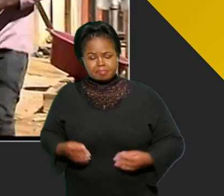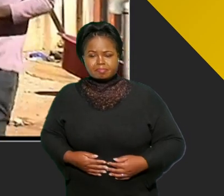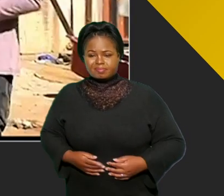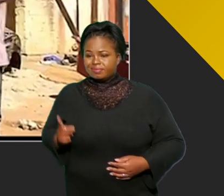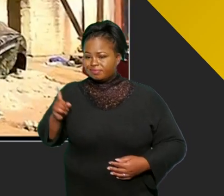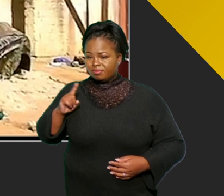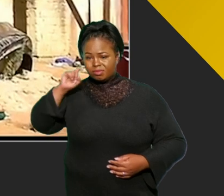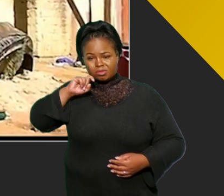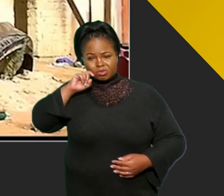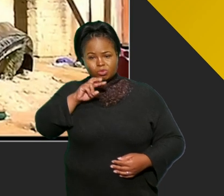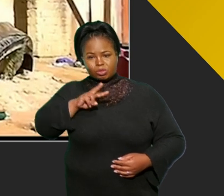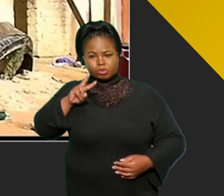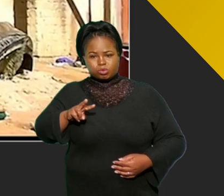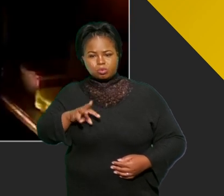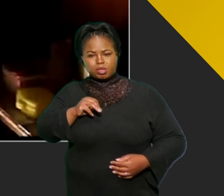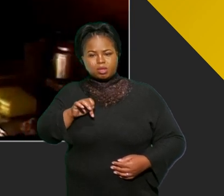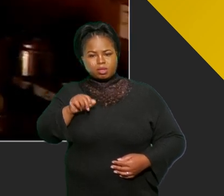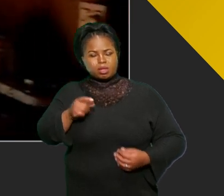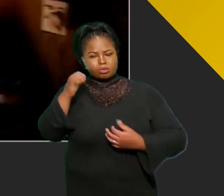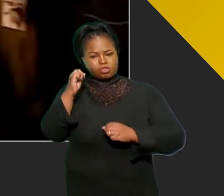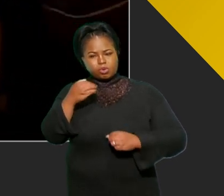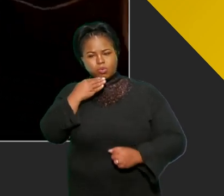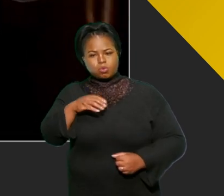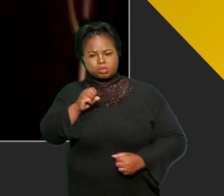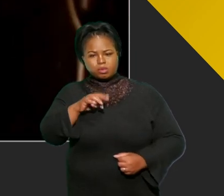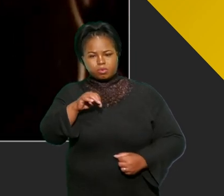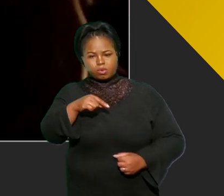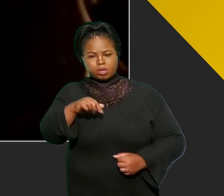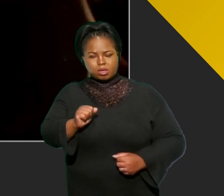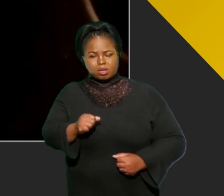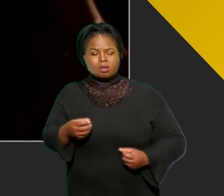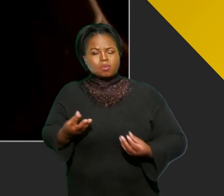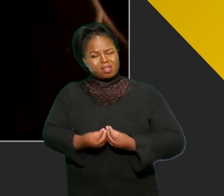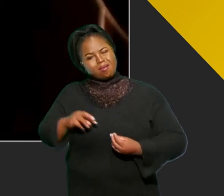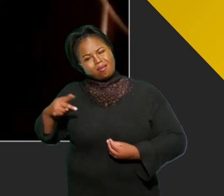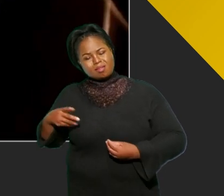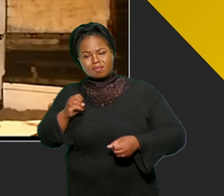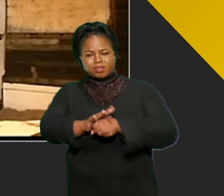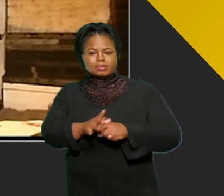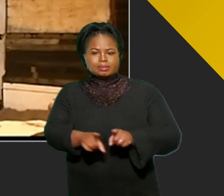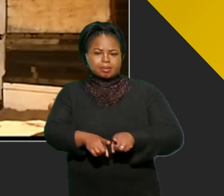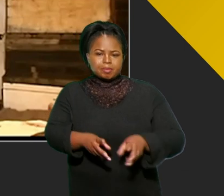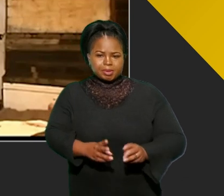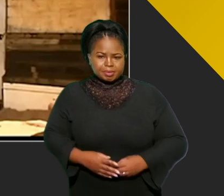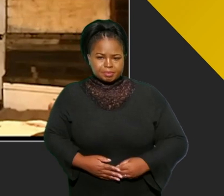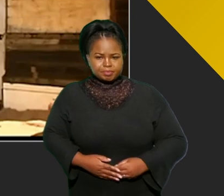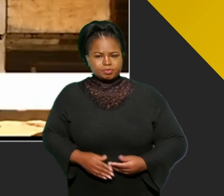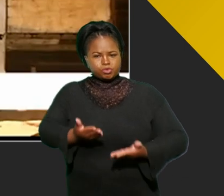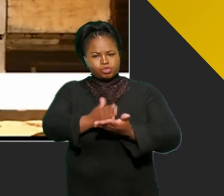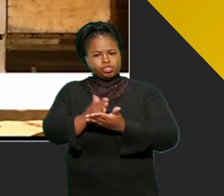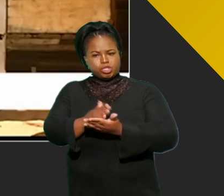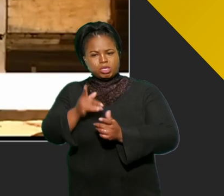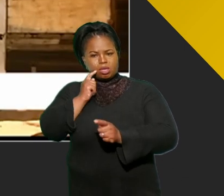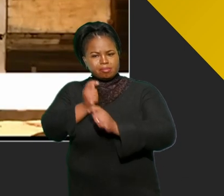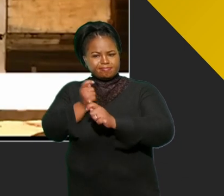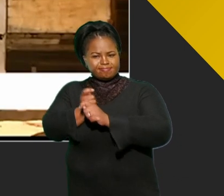22-year-old mechanical engineering student Siabong Kanzaniswi, just among dozens affected. We're sharing a shack, four of